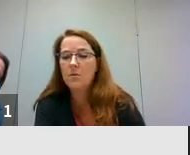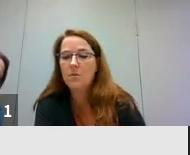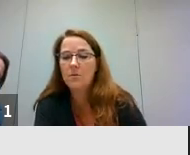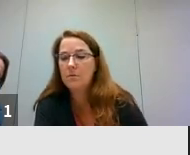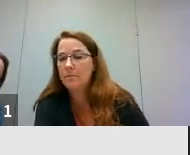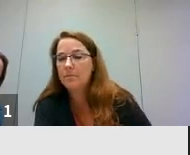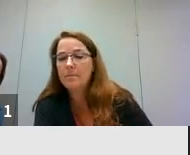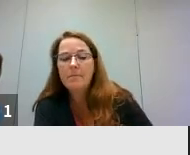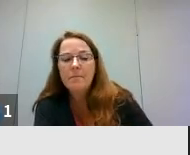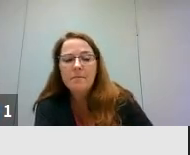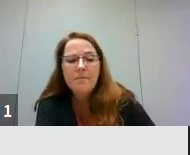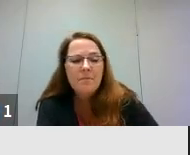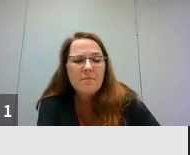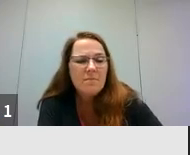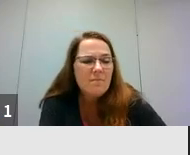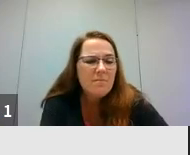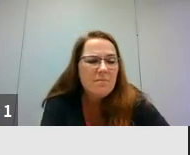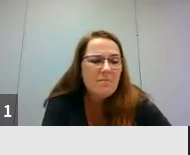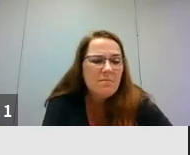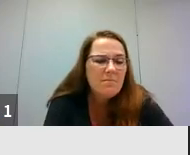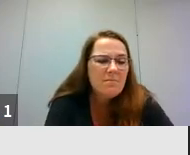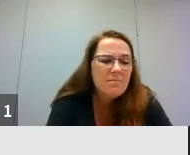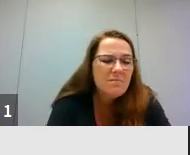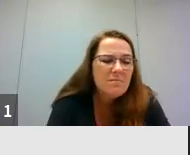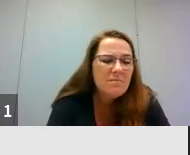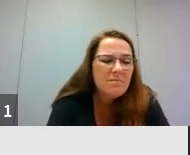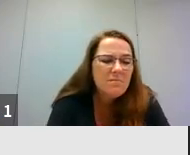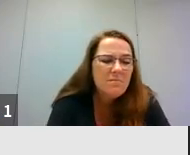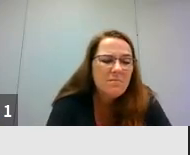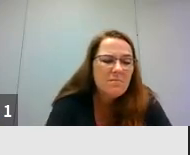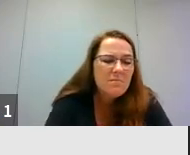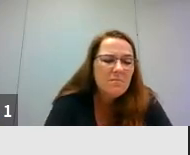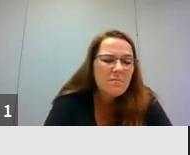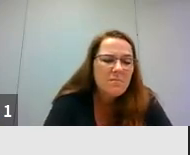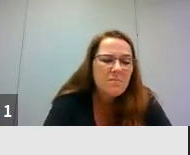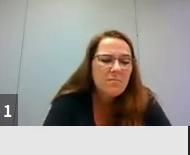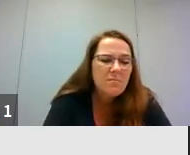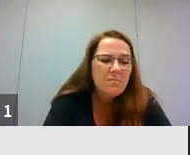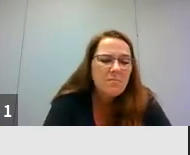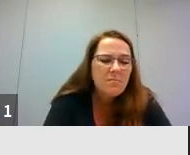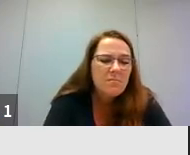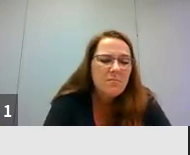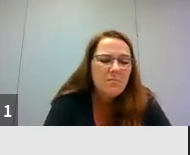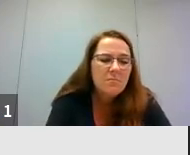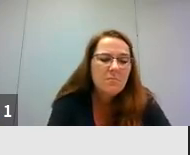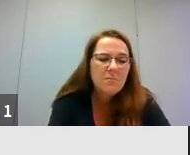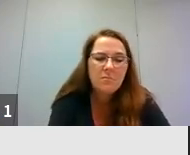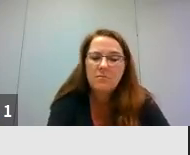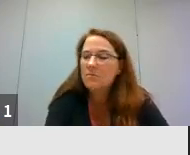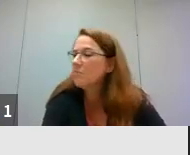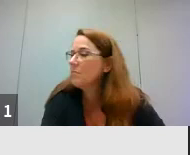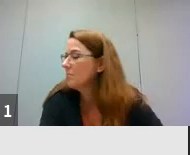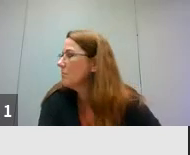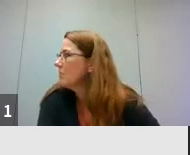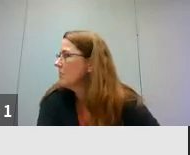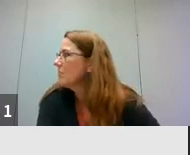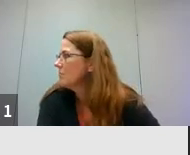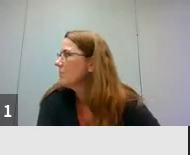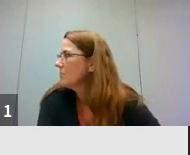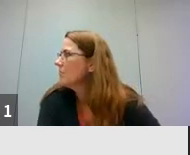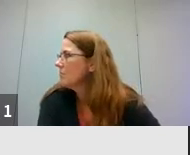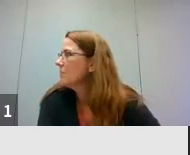is whenever it is Zoom meeting, Okay, you do screen sharing or a poll, whatever you do bounces the